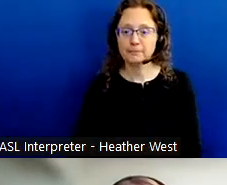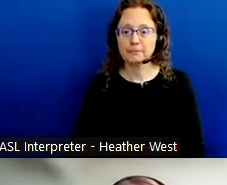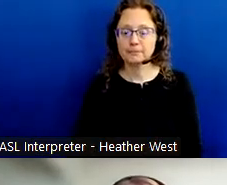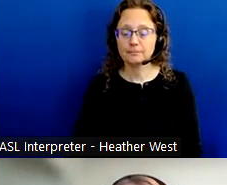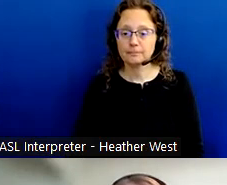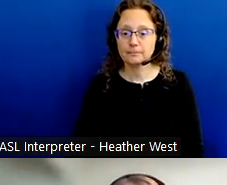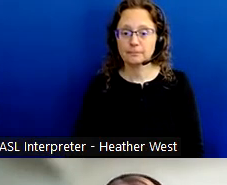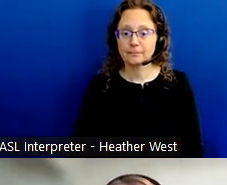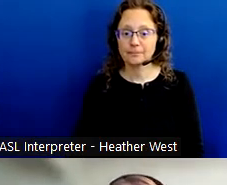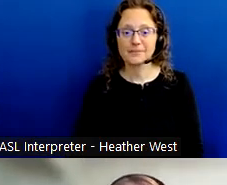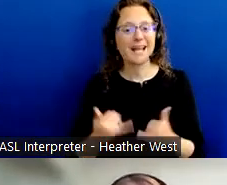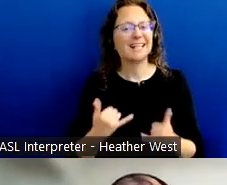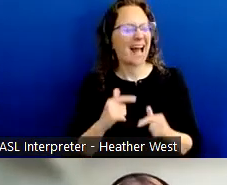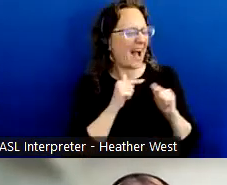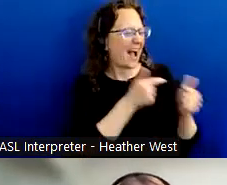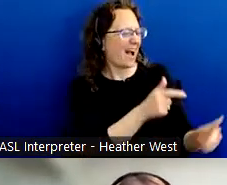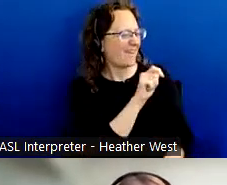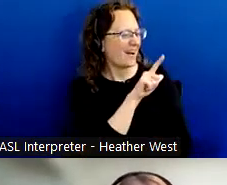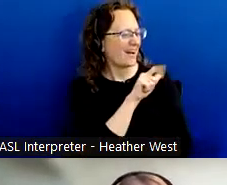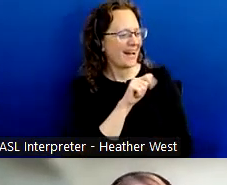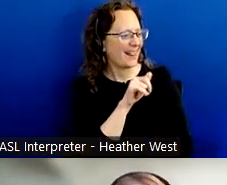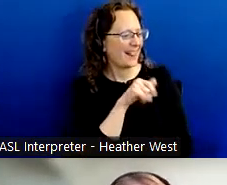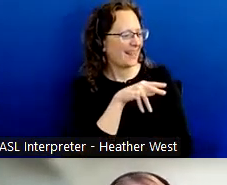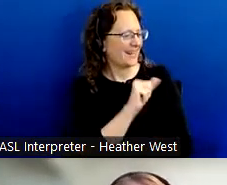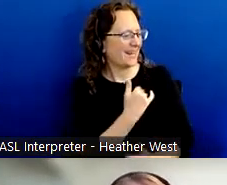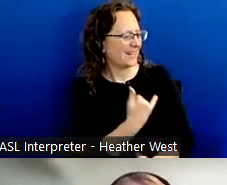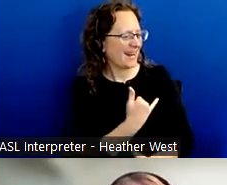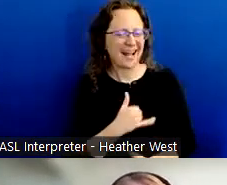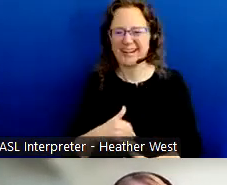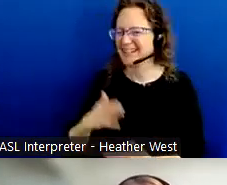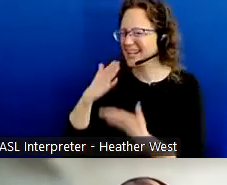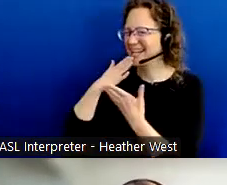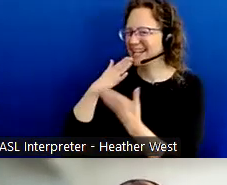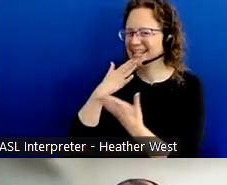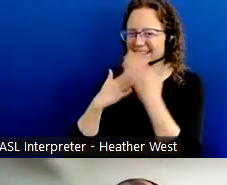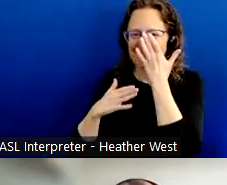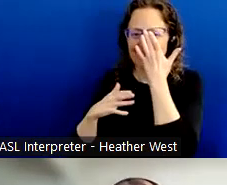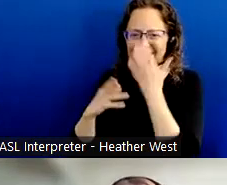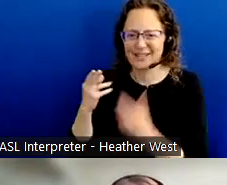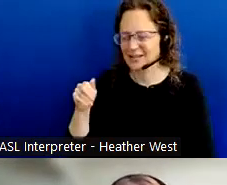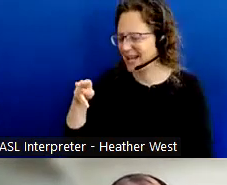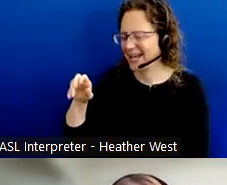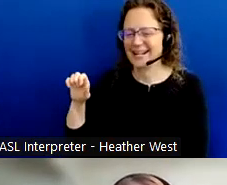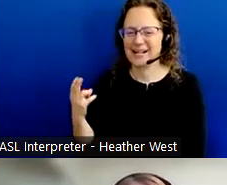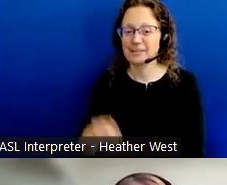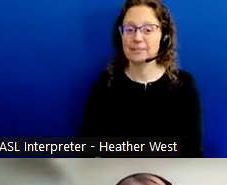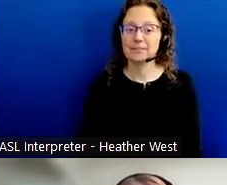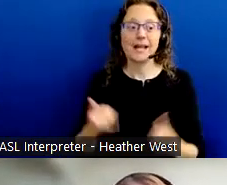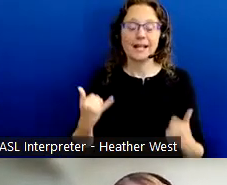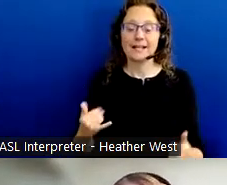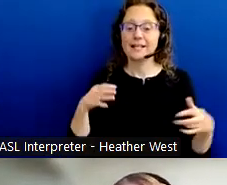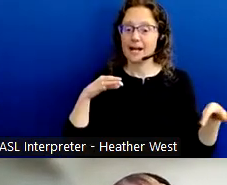And I will pass it off to Alina now. Thank you. Thanks, Anna. I'll go over